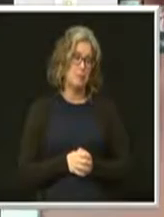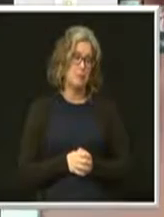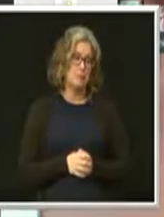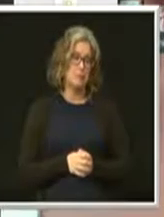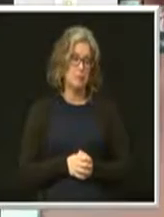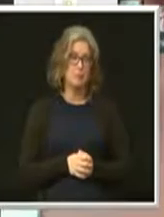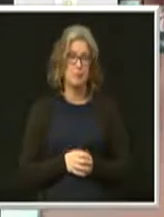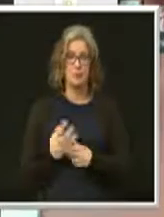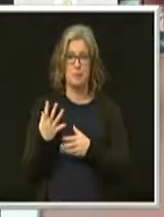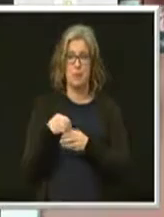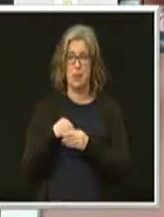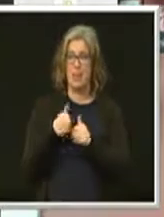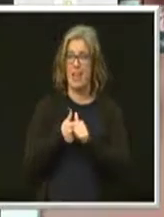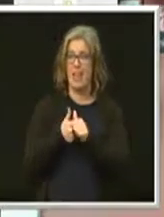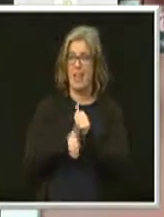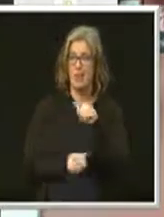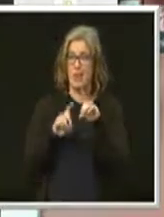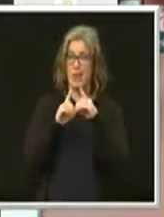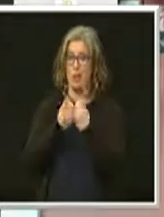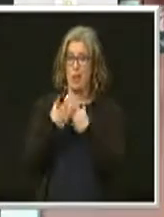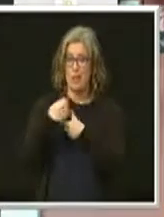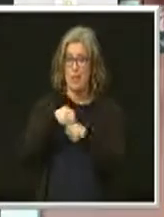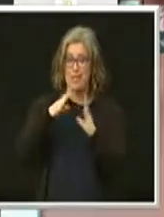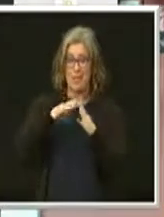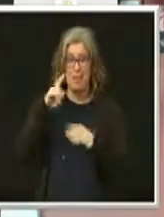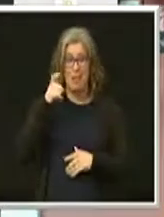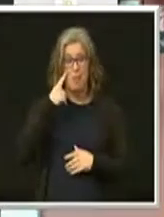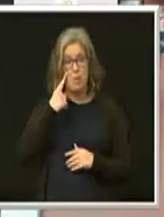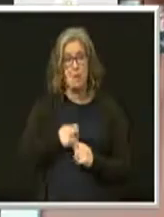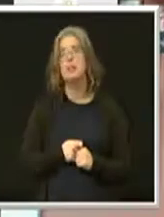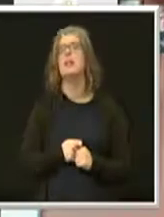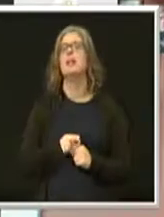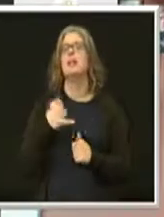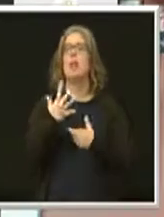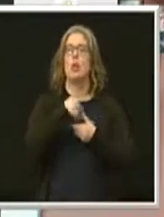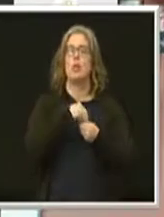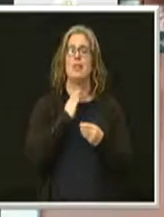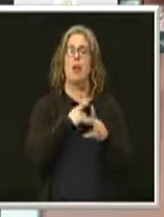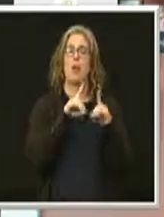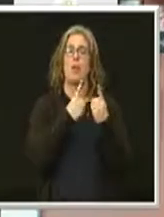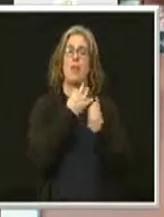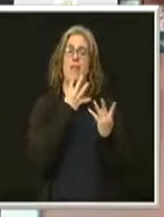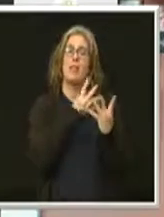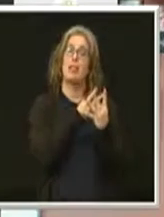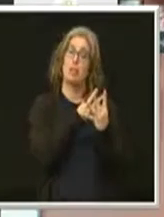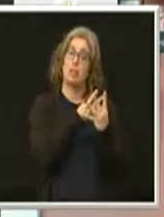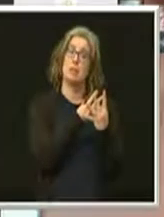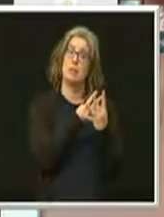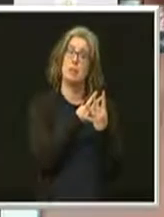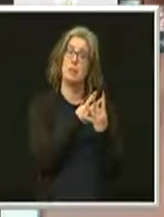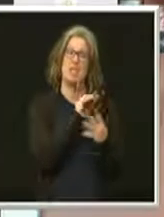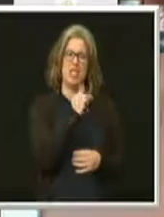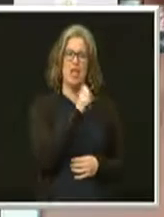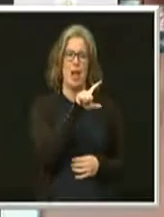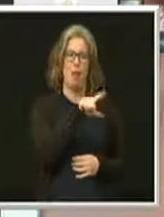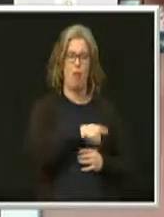That includes every department within city government, and that includes our Department of Corrections and our